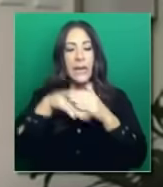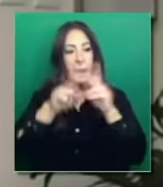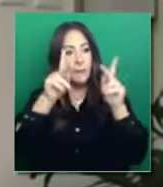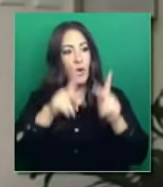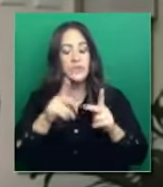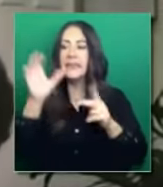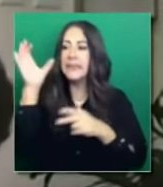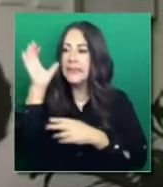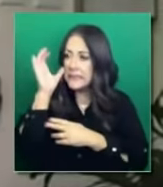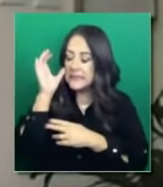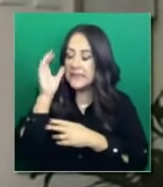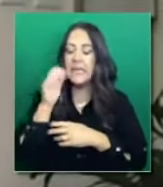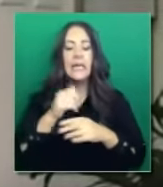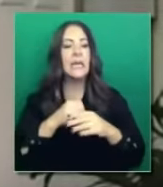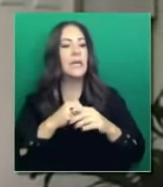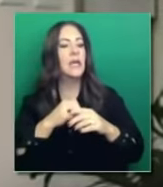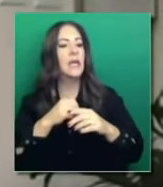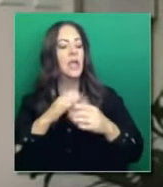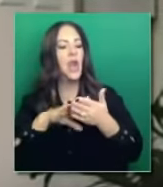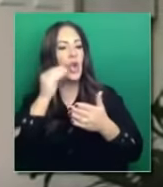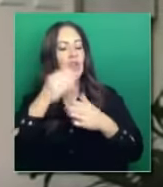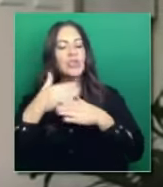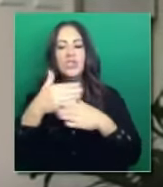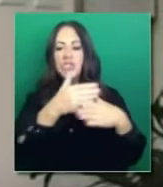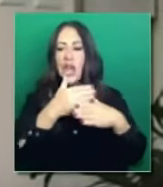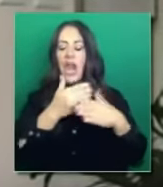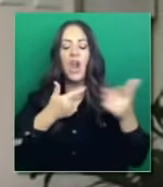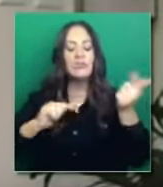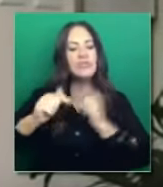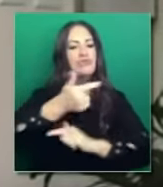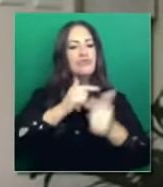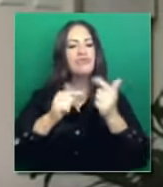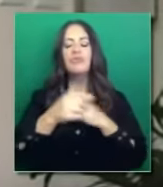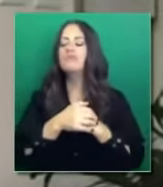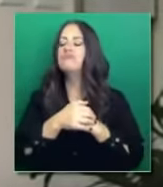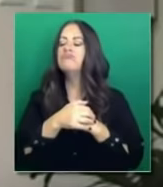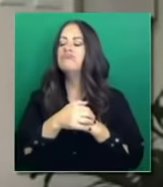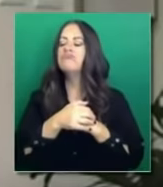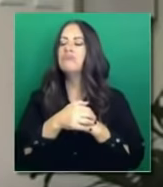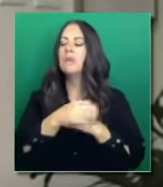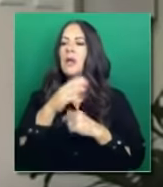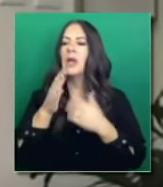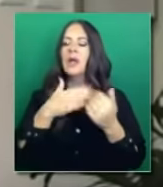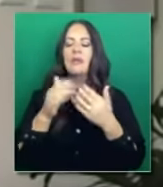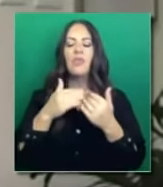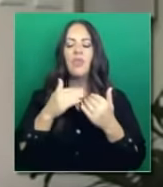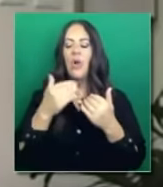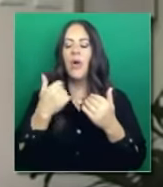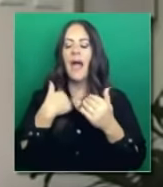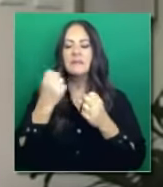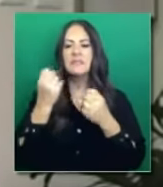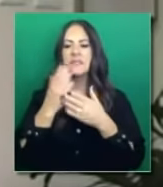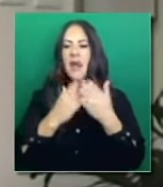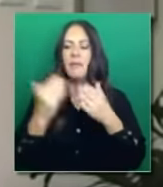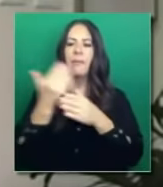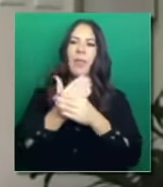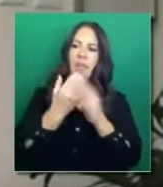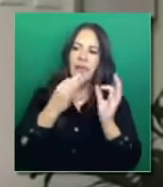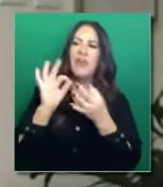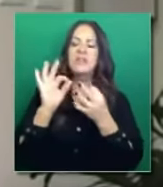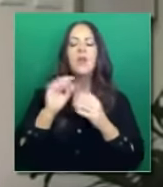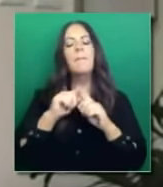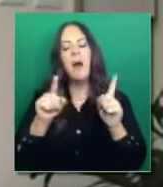others, to have others encourage them, to focus despite distractions, to look for and receive